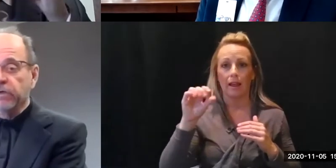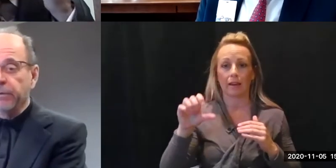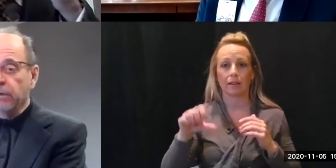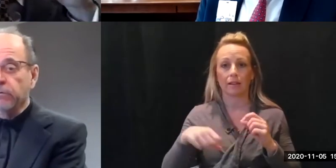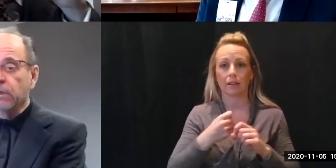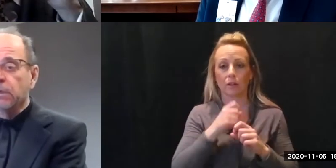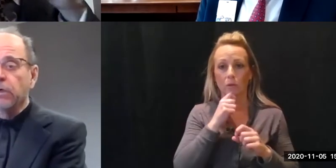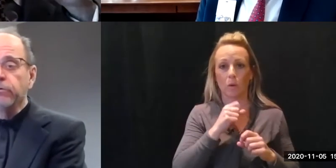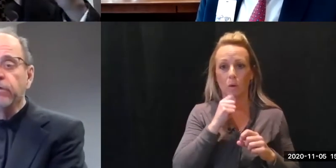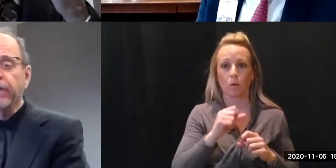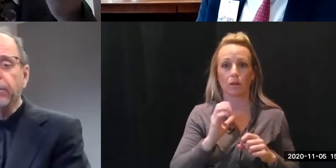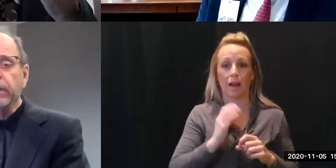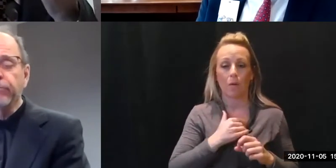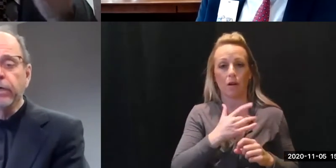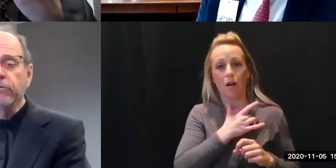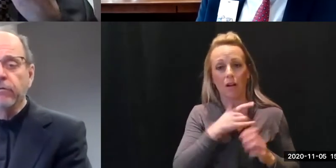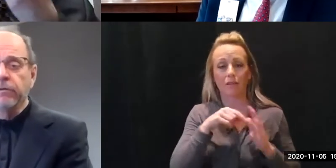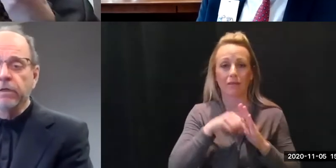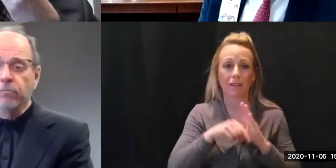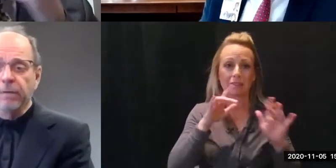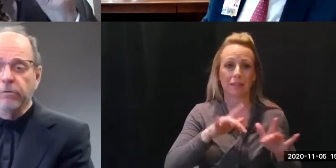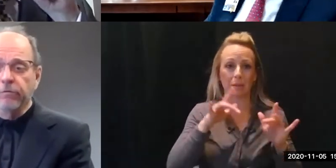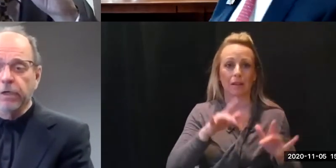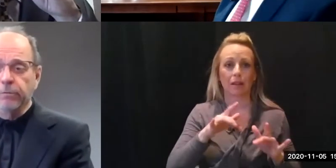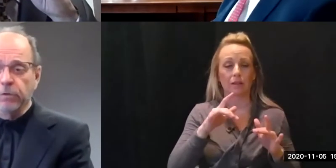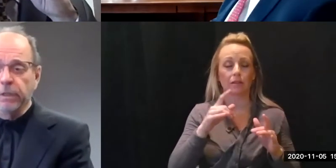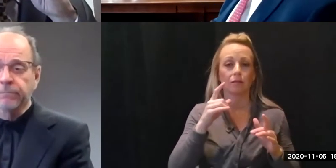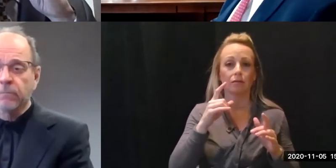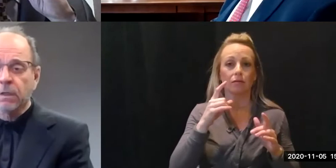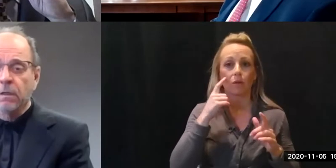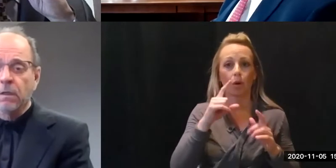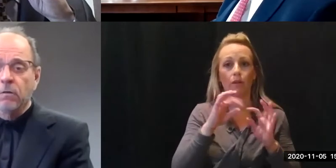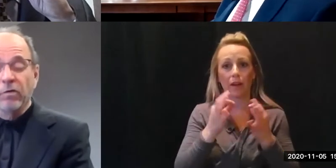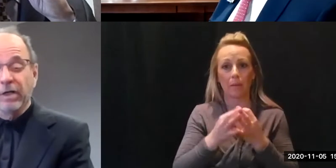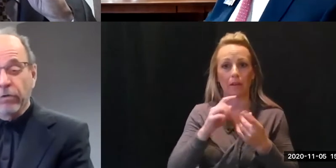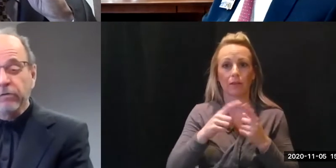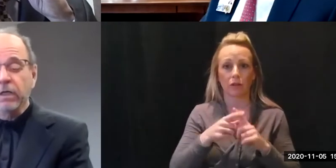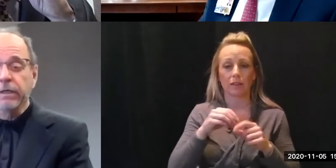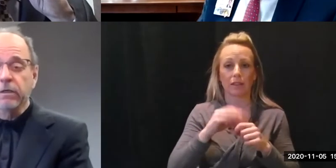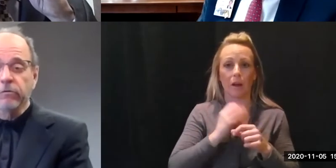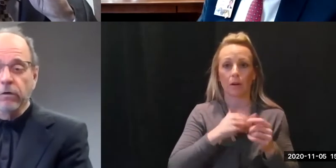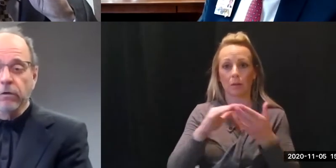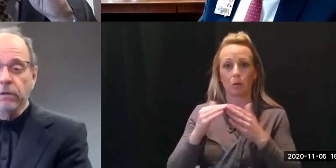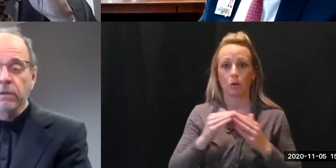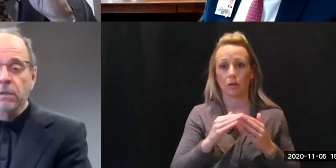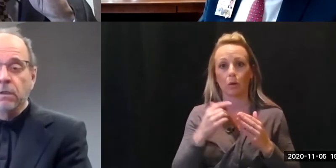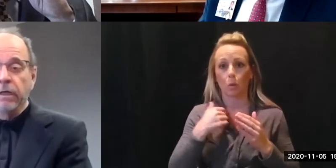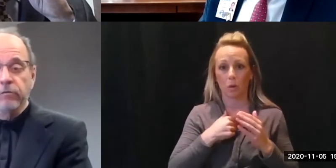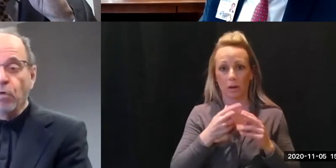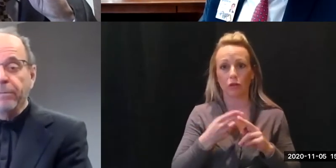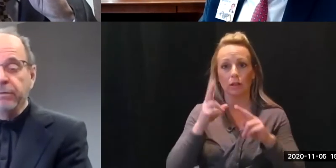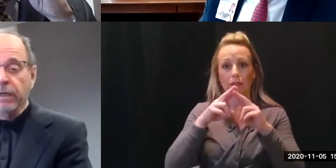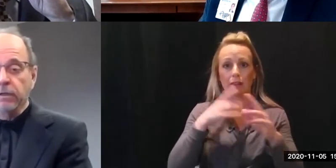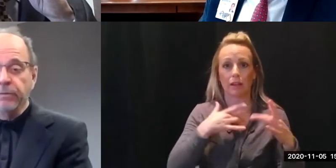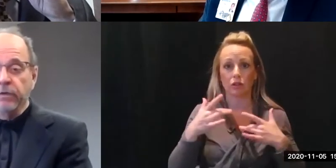heartfelt sympathies go to the family and friends of these members of our community. We're increasingly concerned as